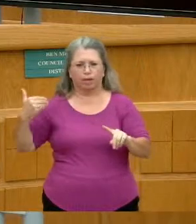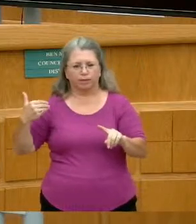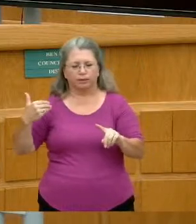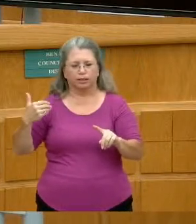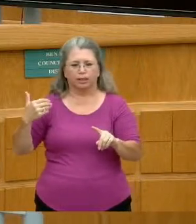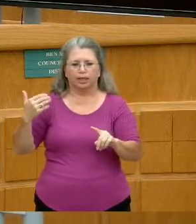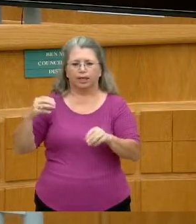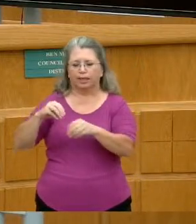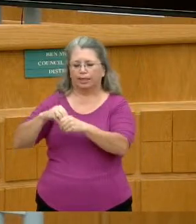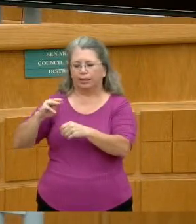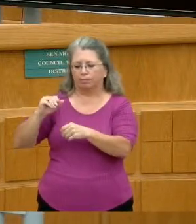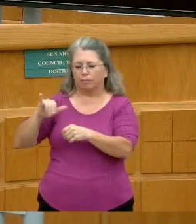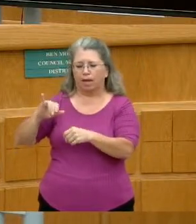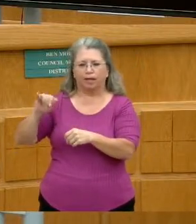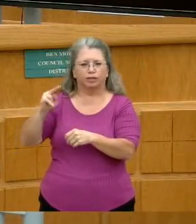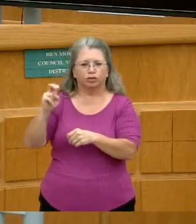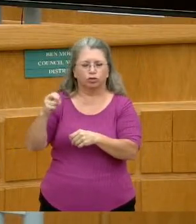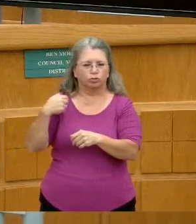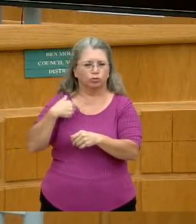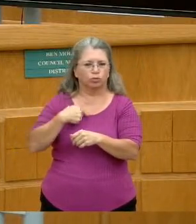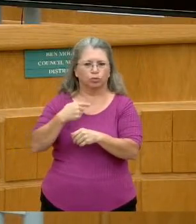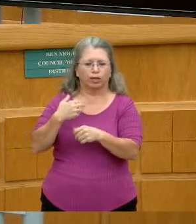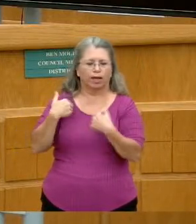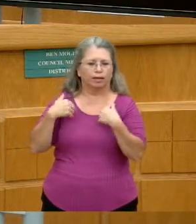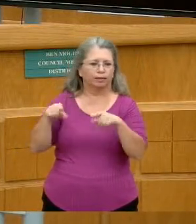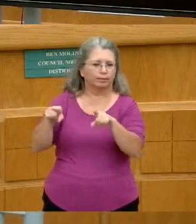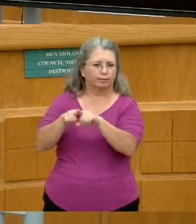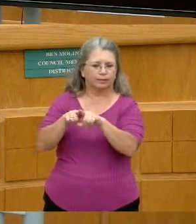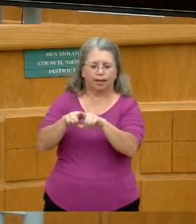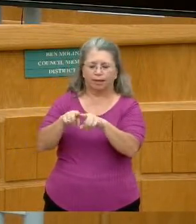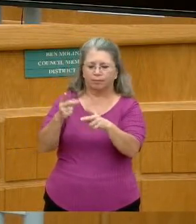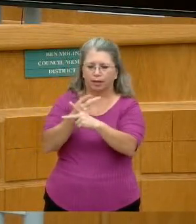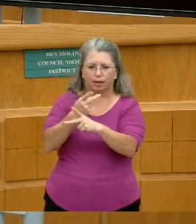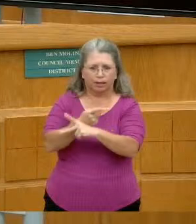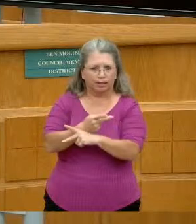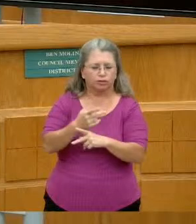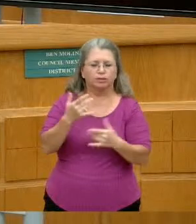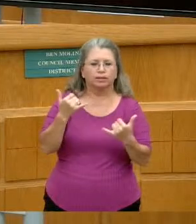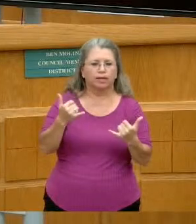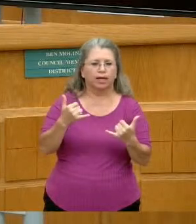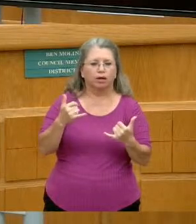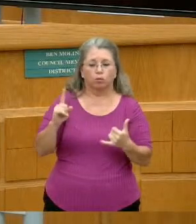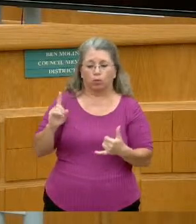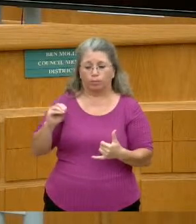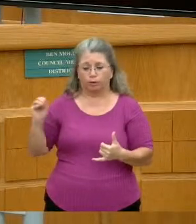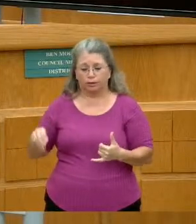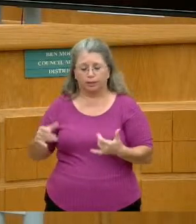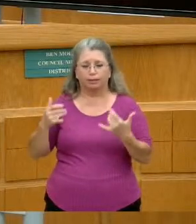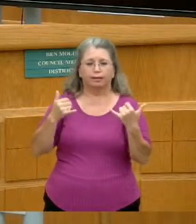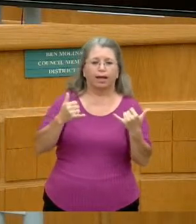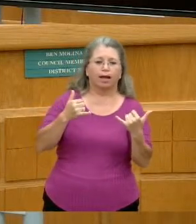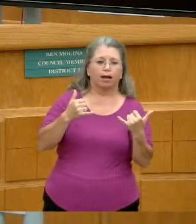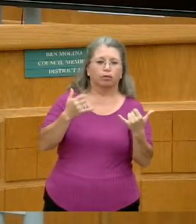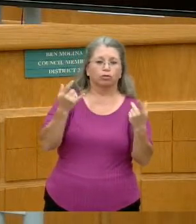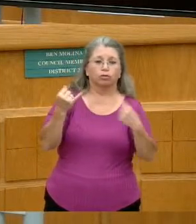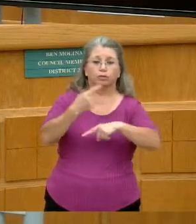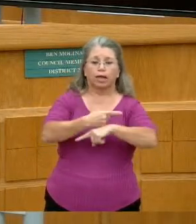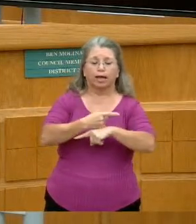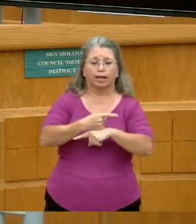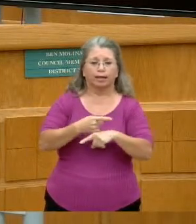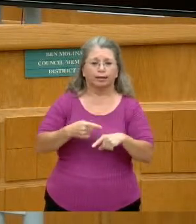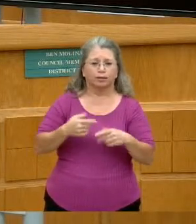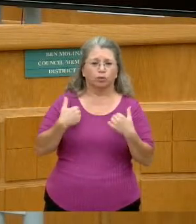was calculated exactly the same way, and we were at 1%. Now, today, this number is calculated exactly the same way, and we're